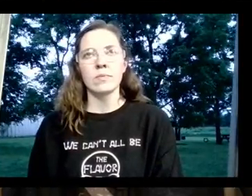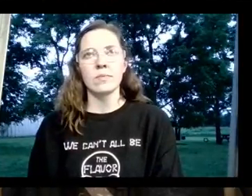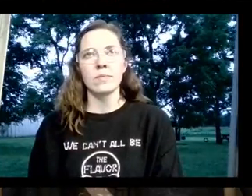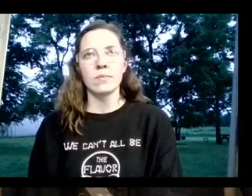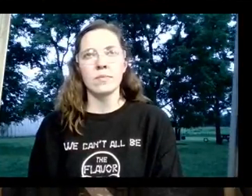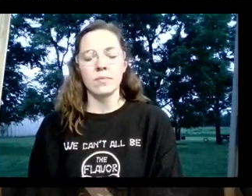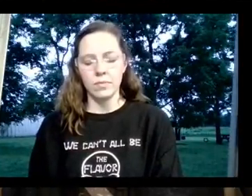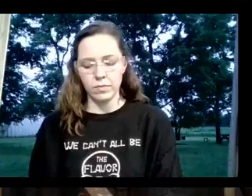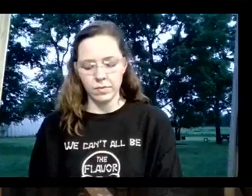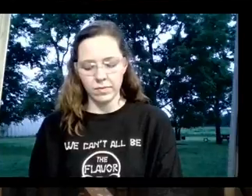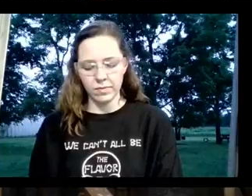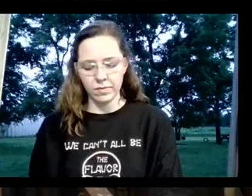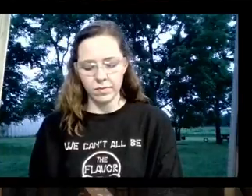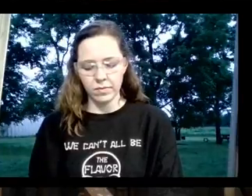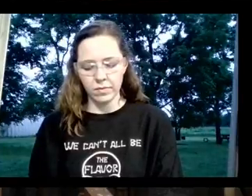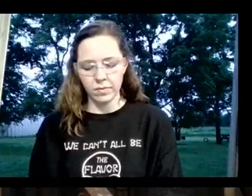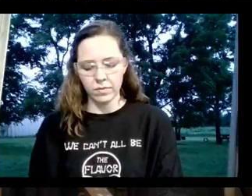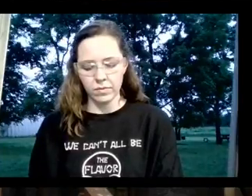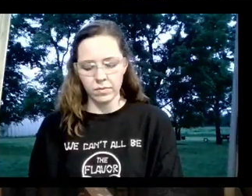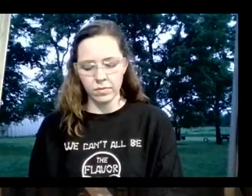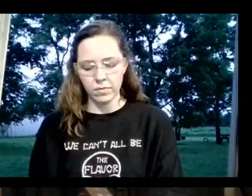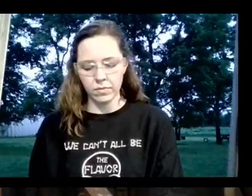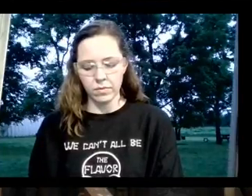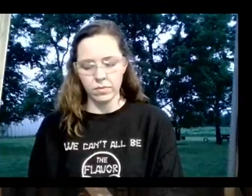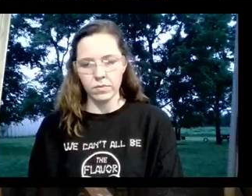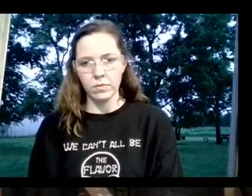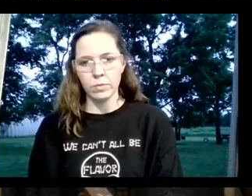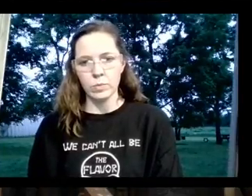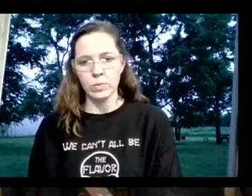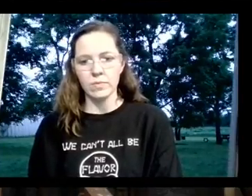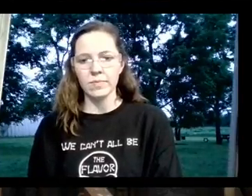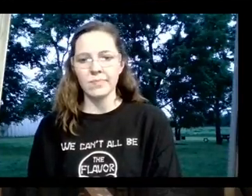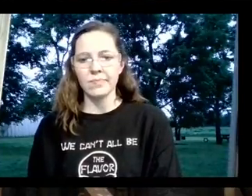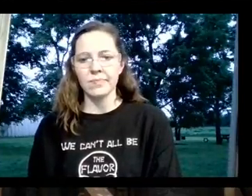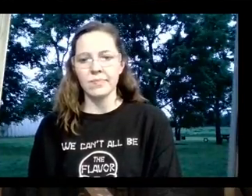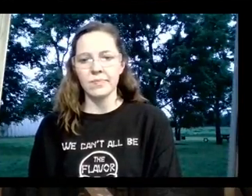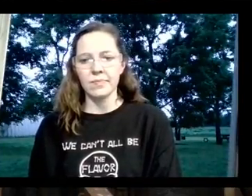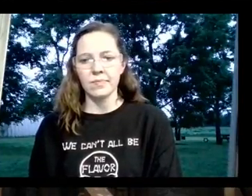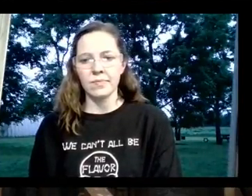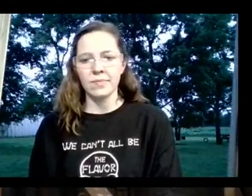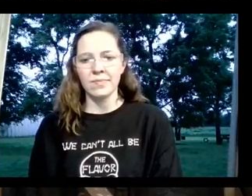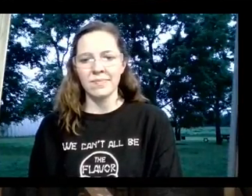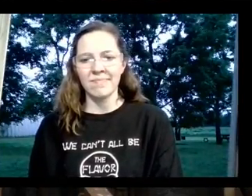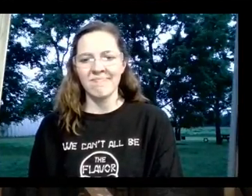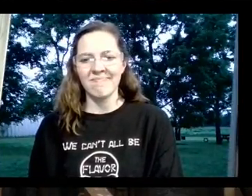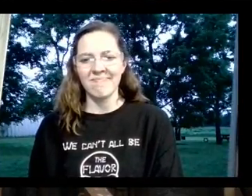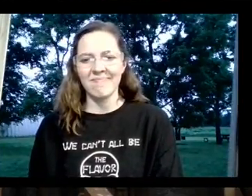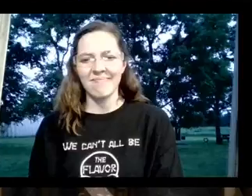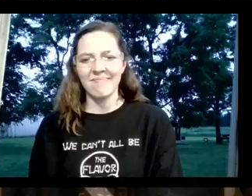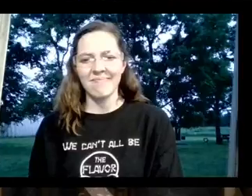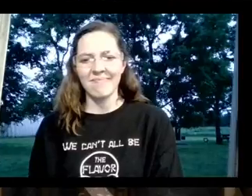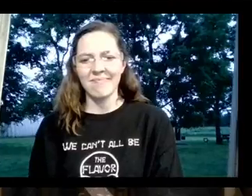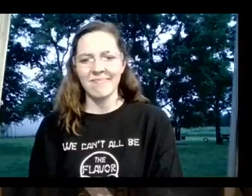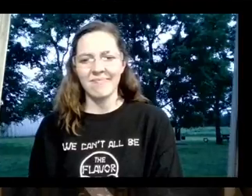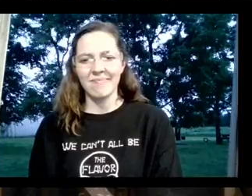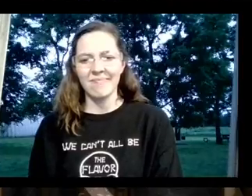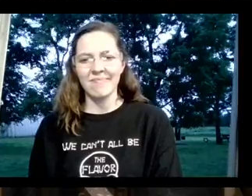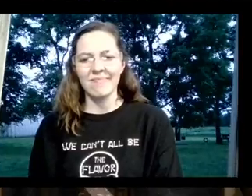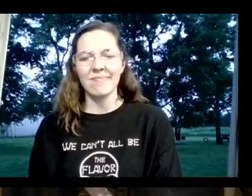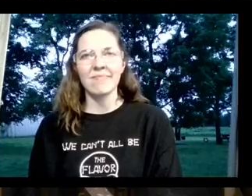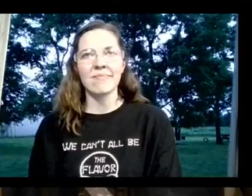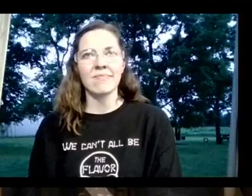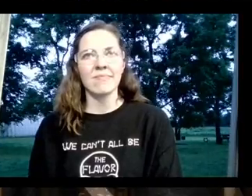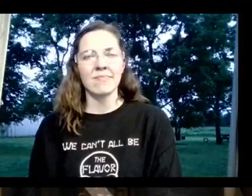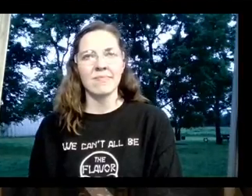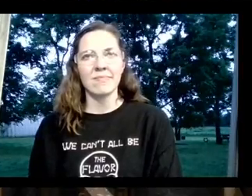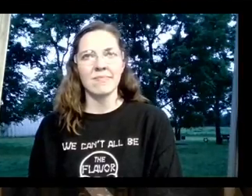is malleable copper, so you can forge it. The stuff that's harder usually has a higher level of